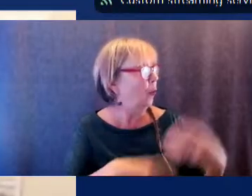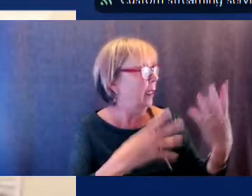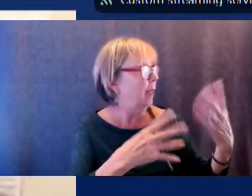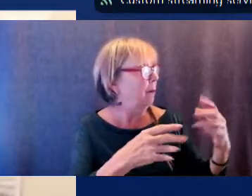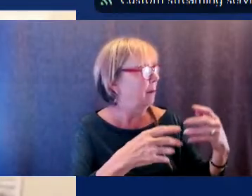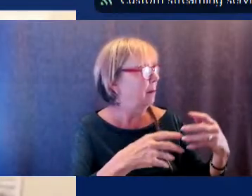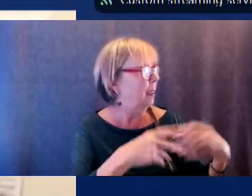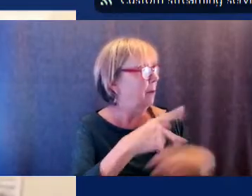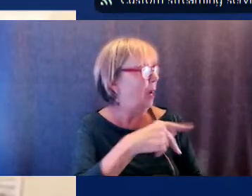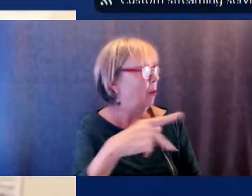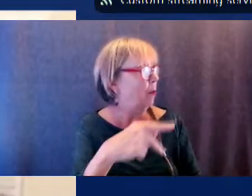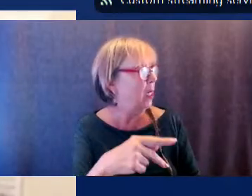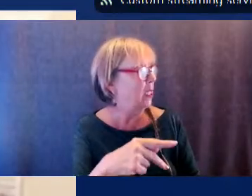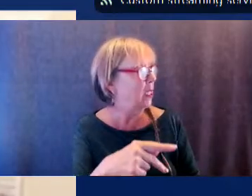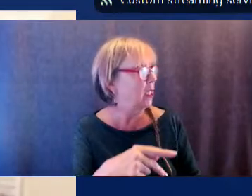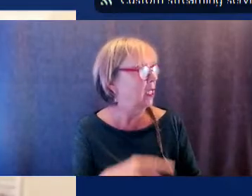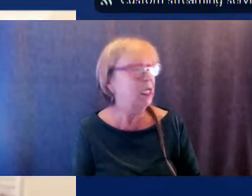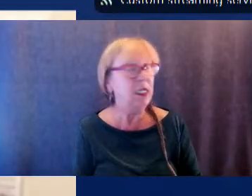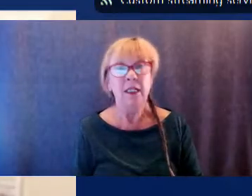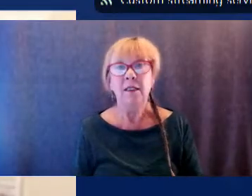please?